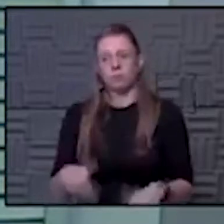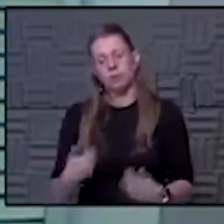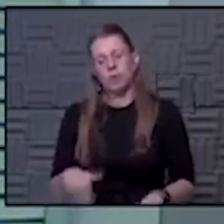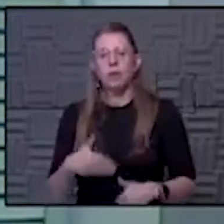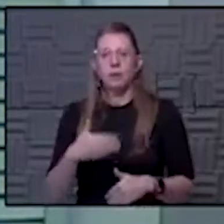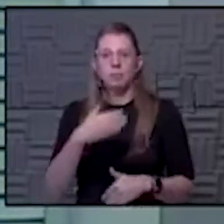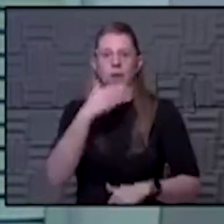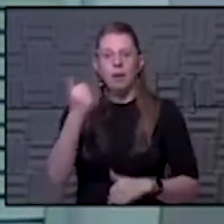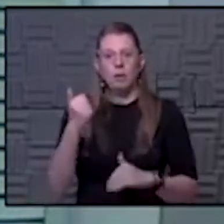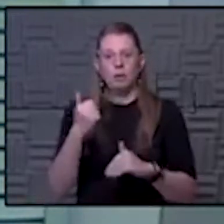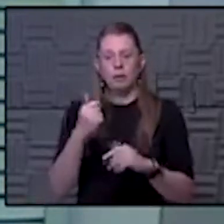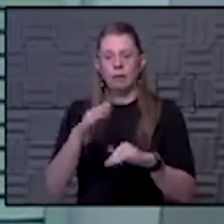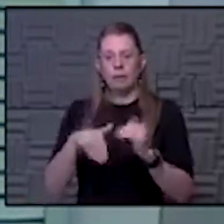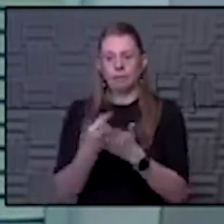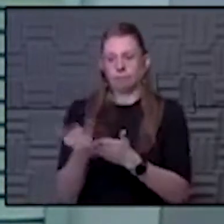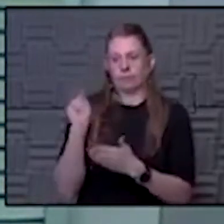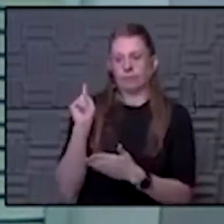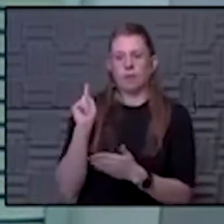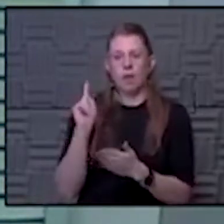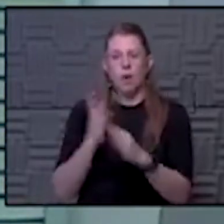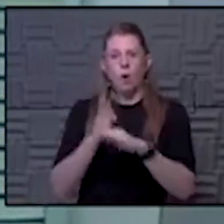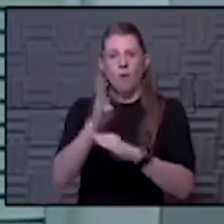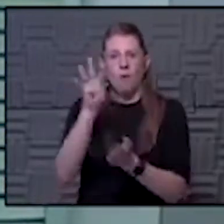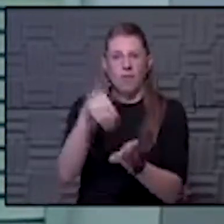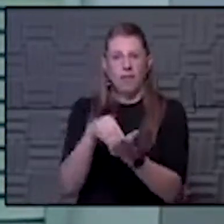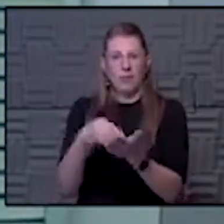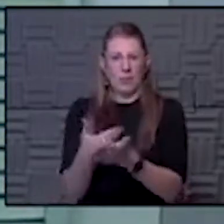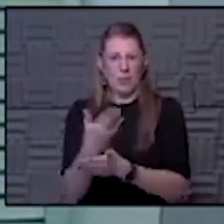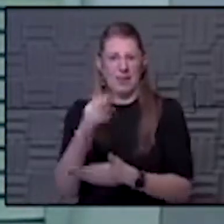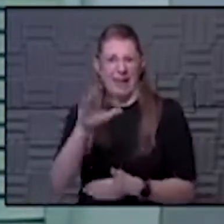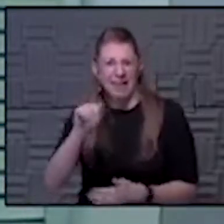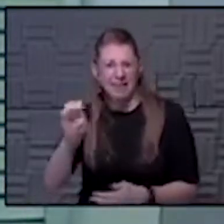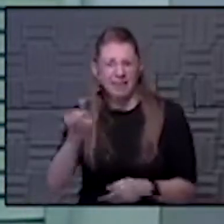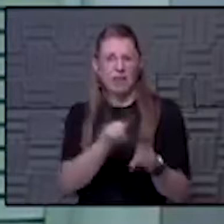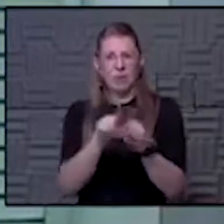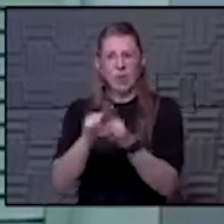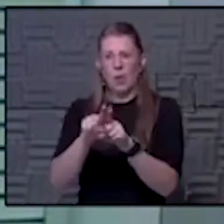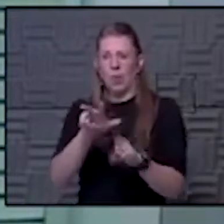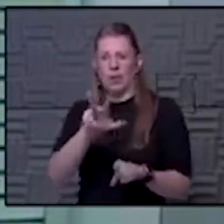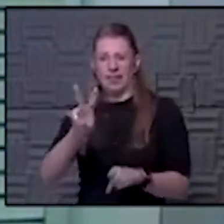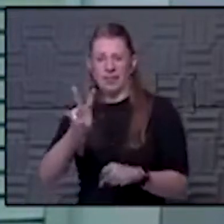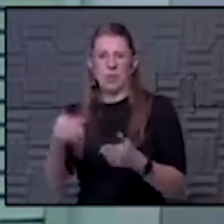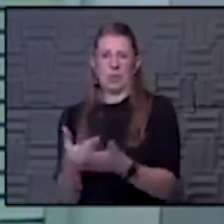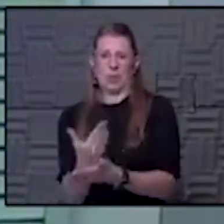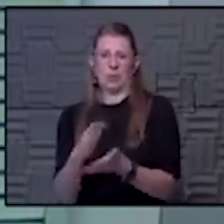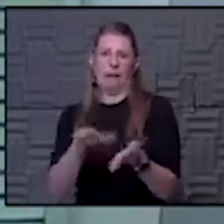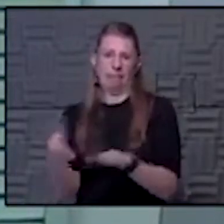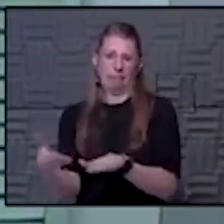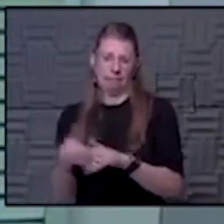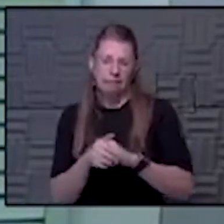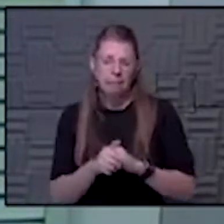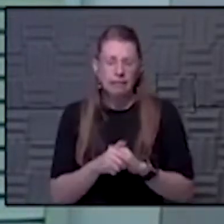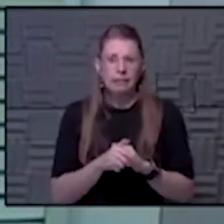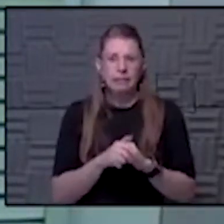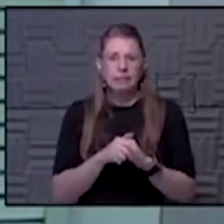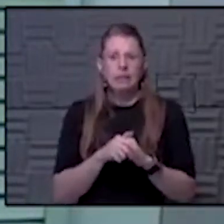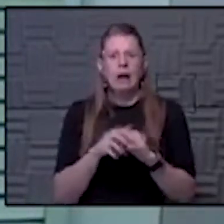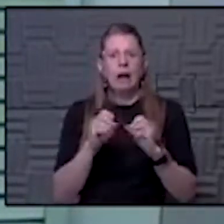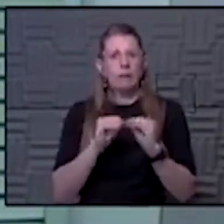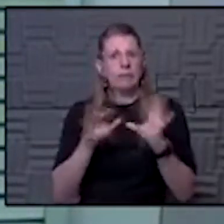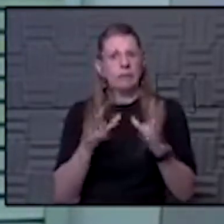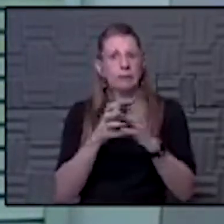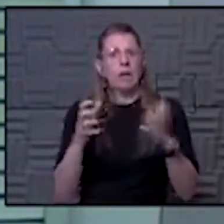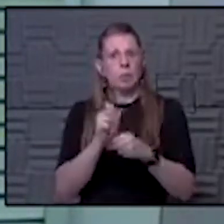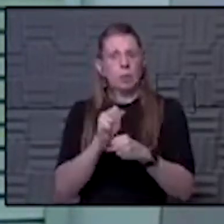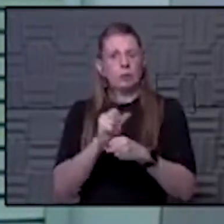prior Friday, had over 4,000 new cases and 37 new deaths. So we obviously have a lot of work to do, and part of that is